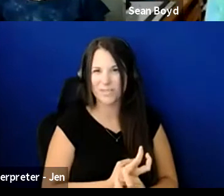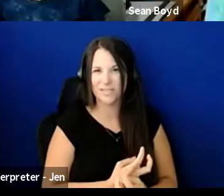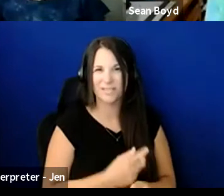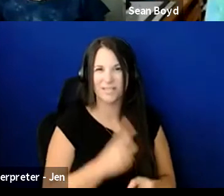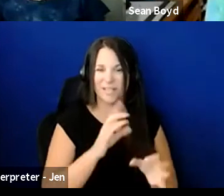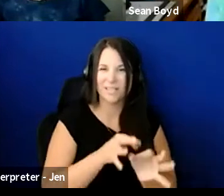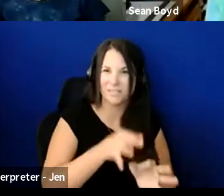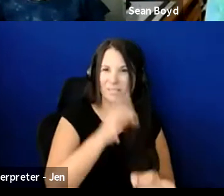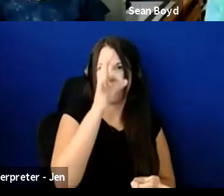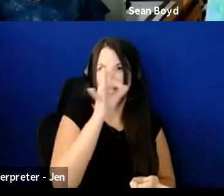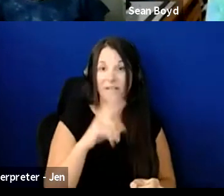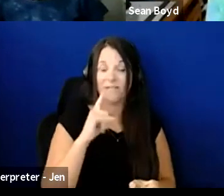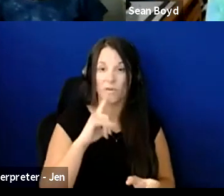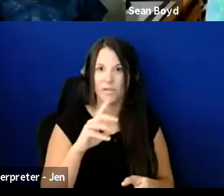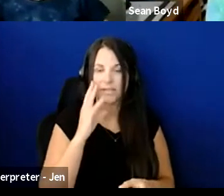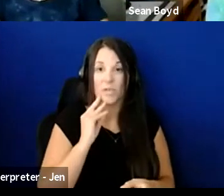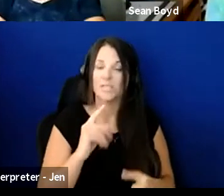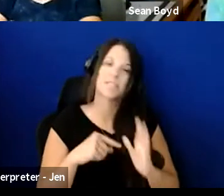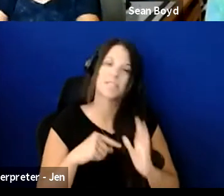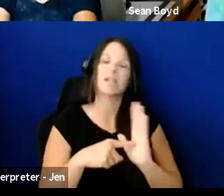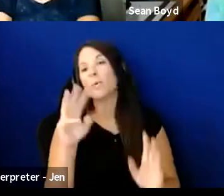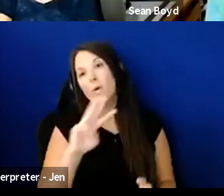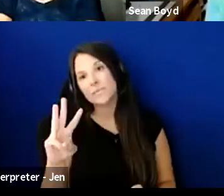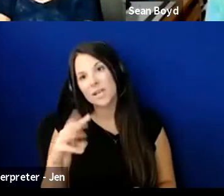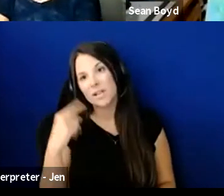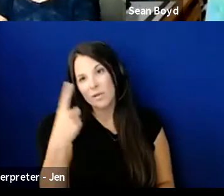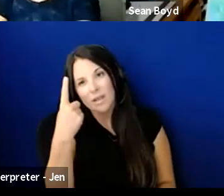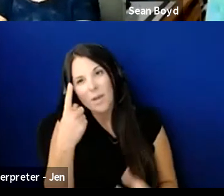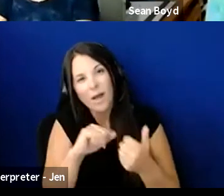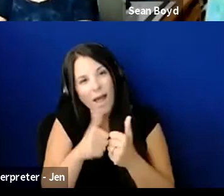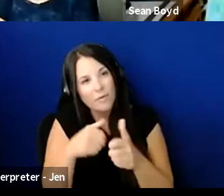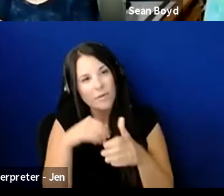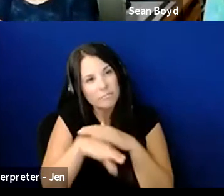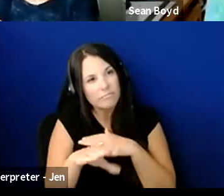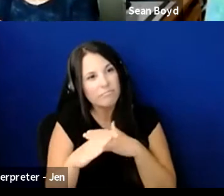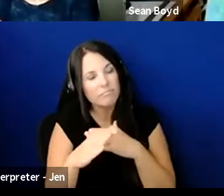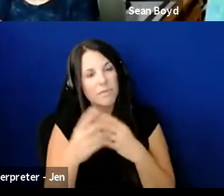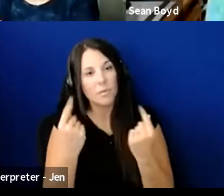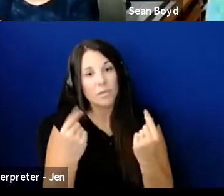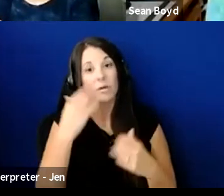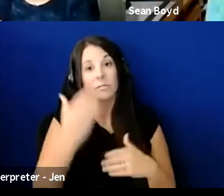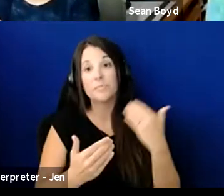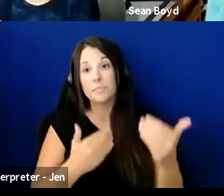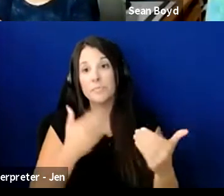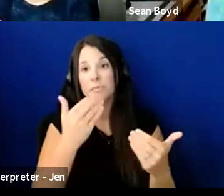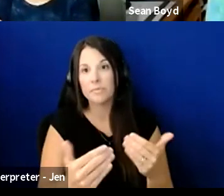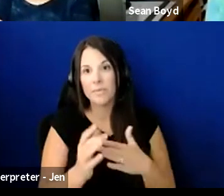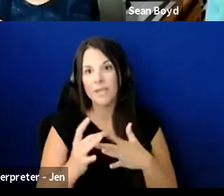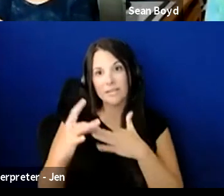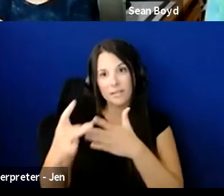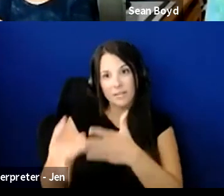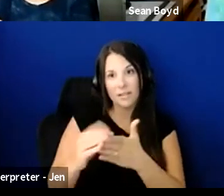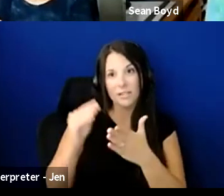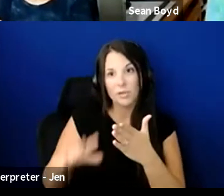website, that you think about how they come in and then leading students through. And that happens in a face-to-face course. There's all the content, but then there's